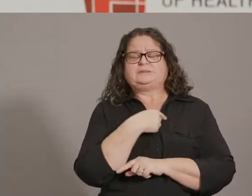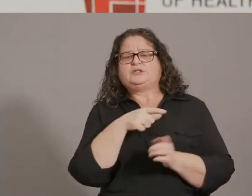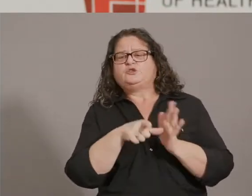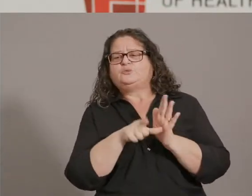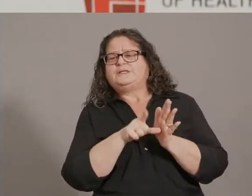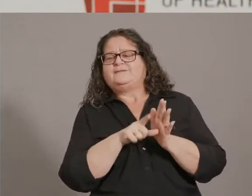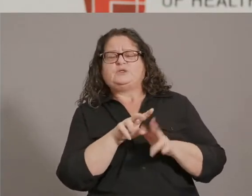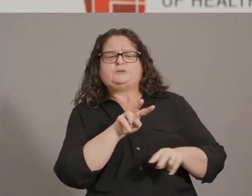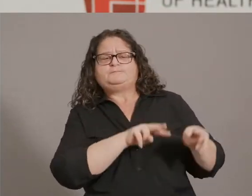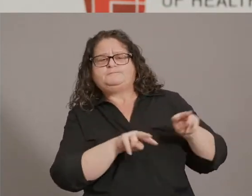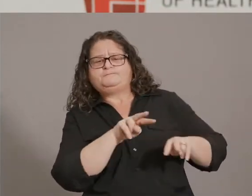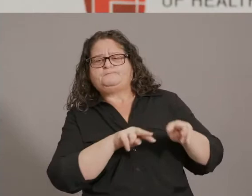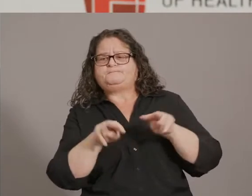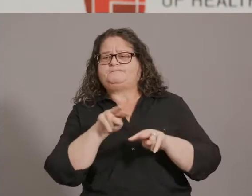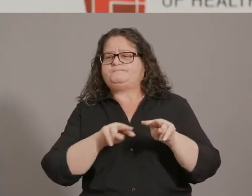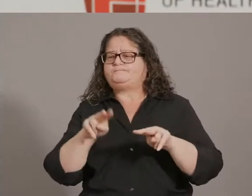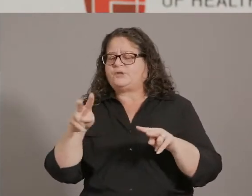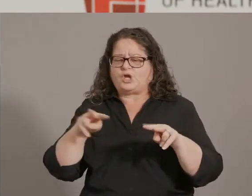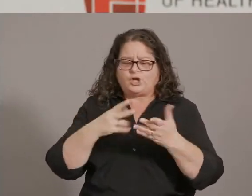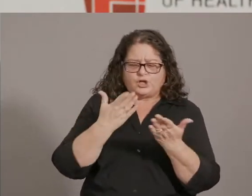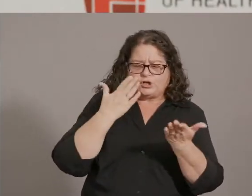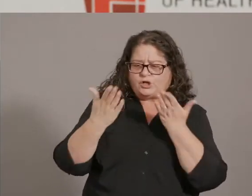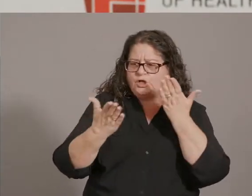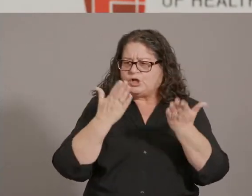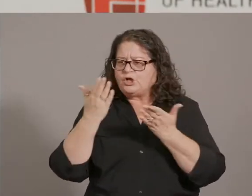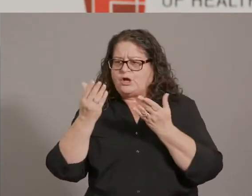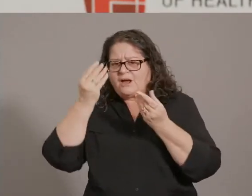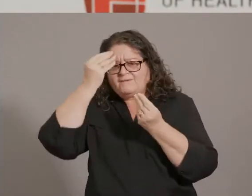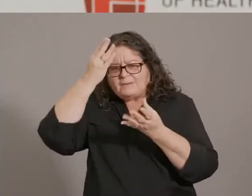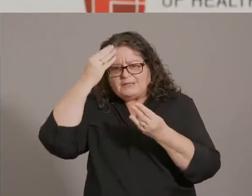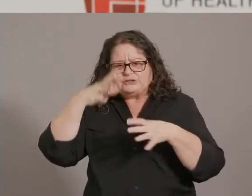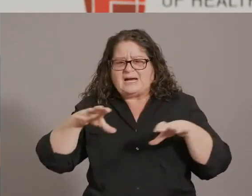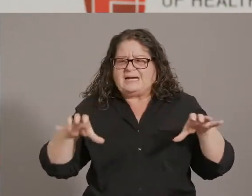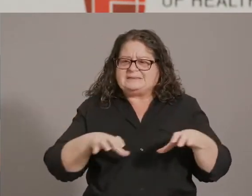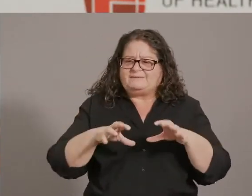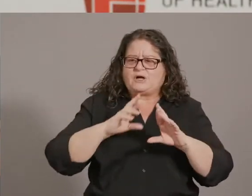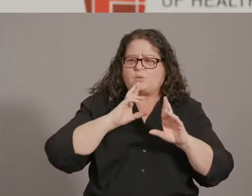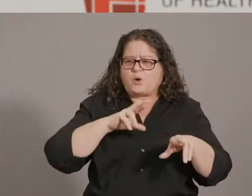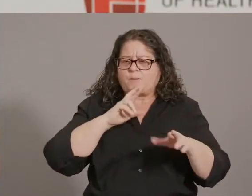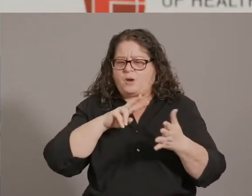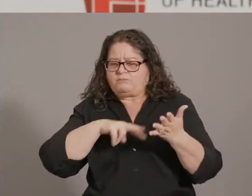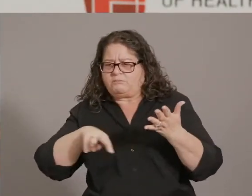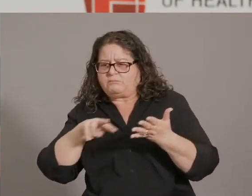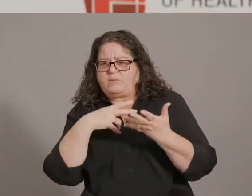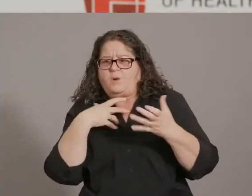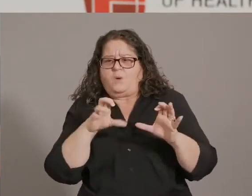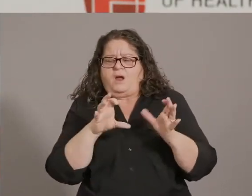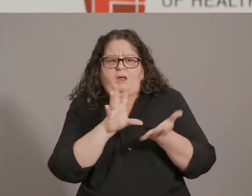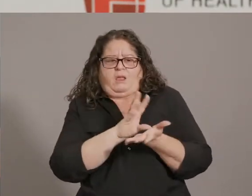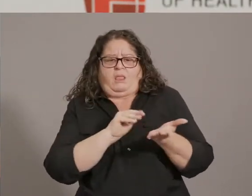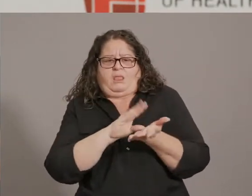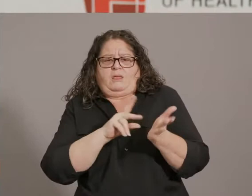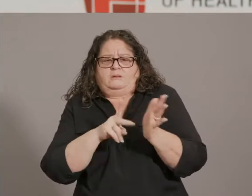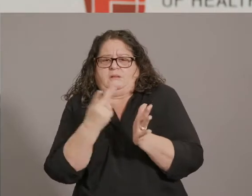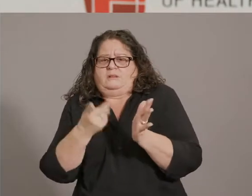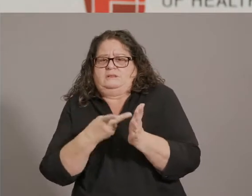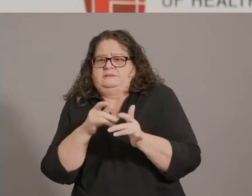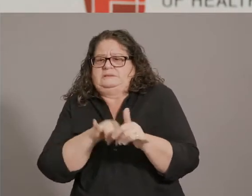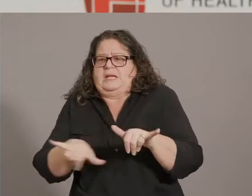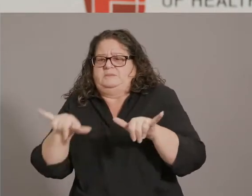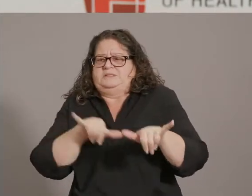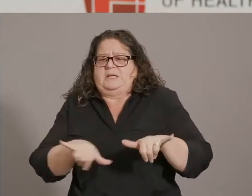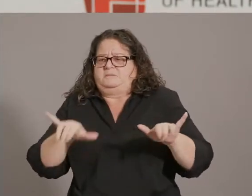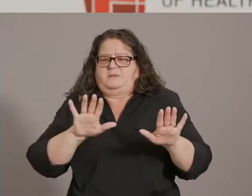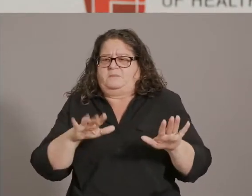those activities that don't double what we're already doing. We'll be including funding for that probably